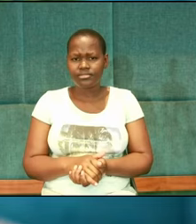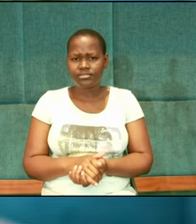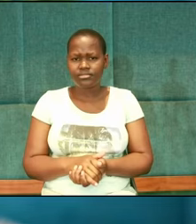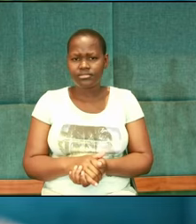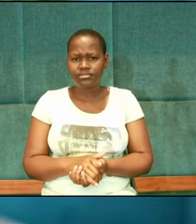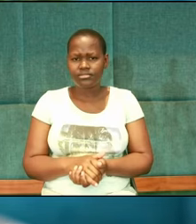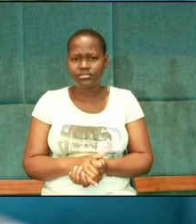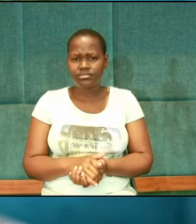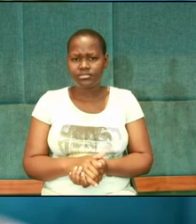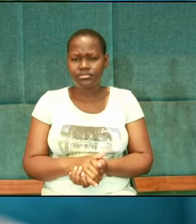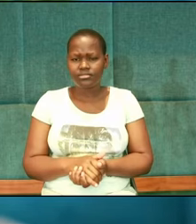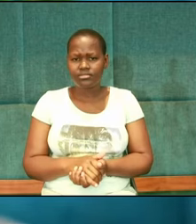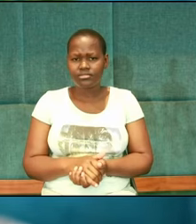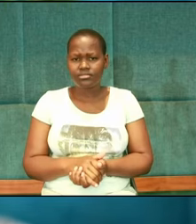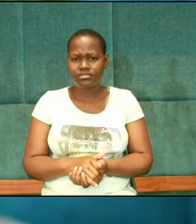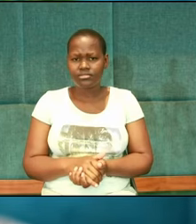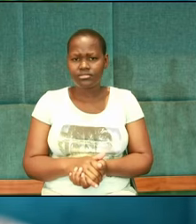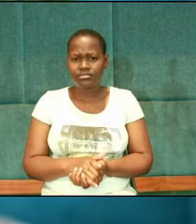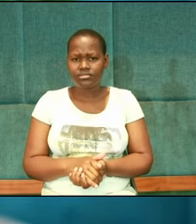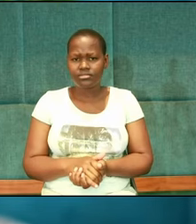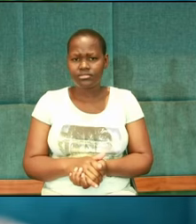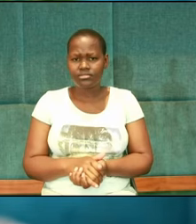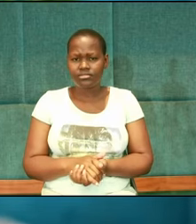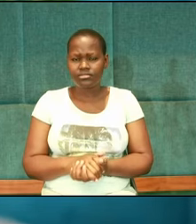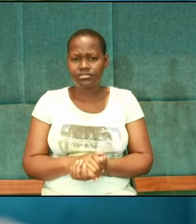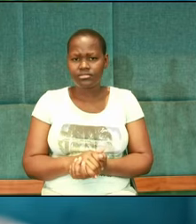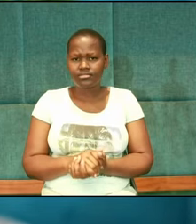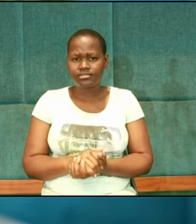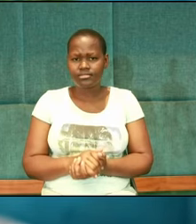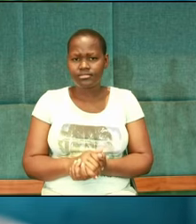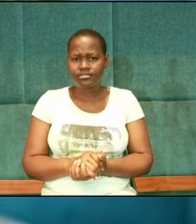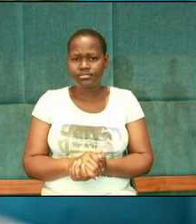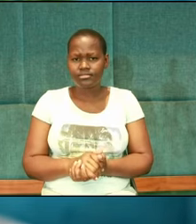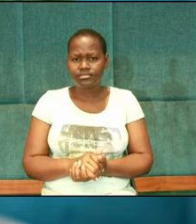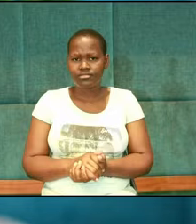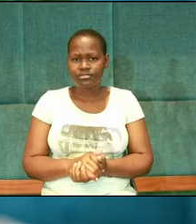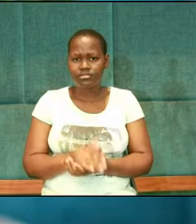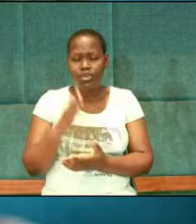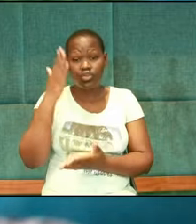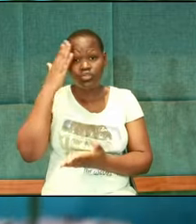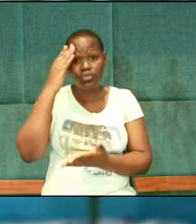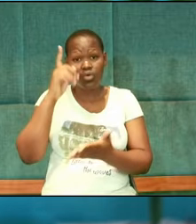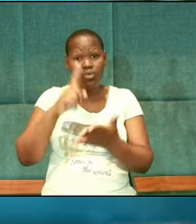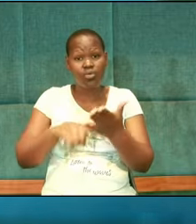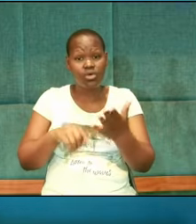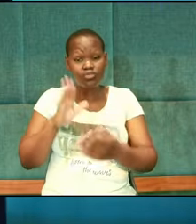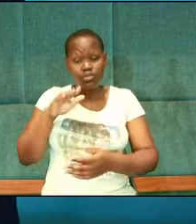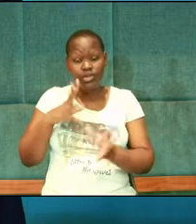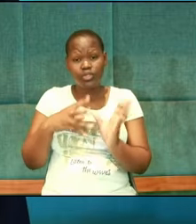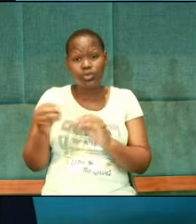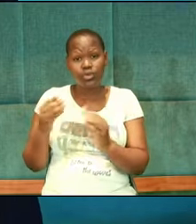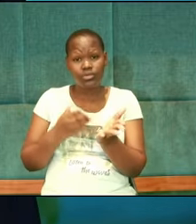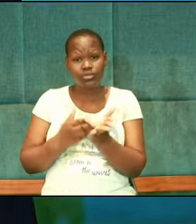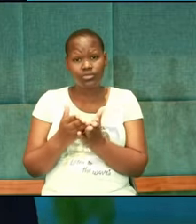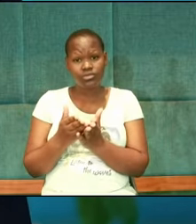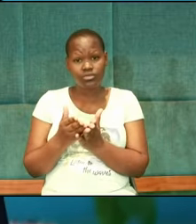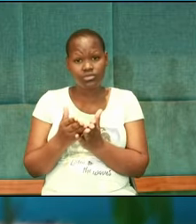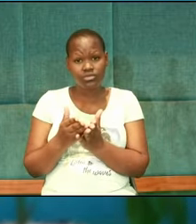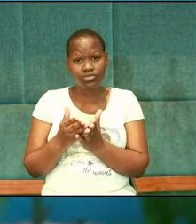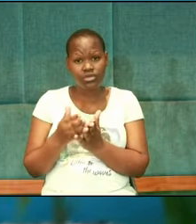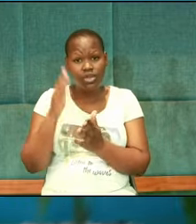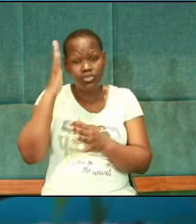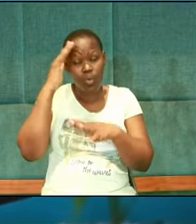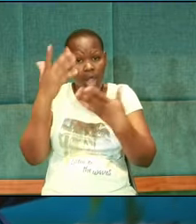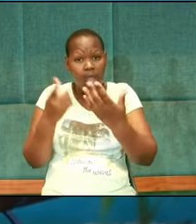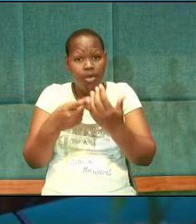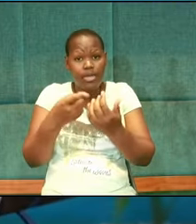It's not only men who have urge to cheat. Do you know what women go through? Do you know how many